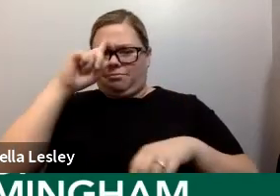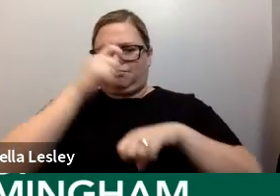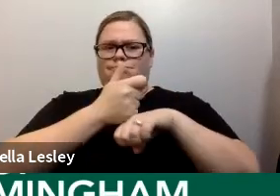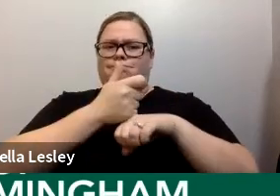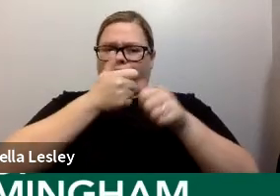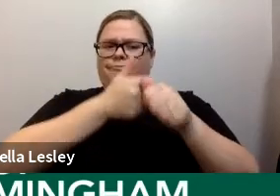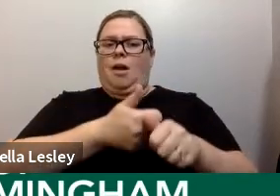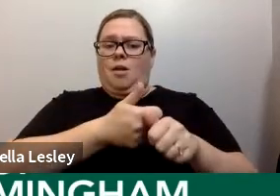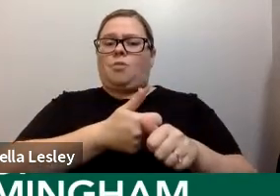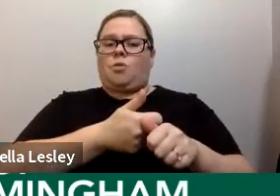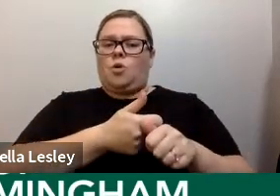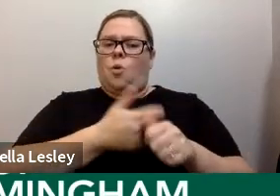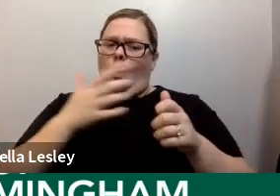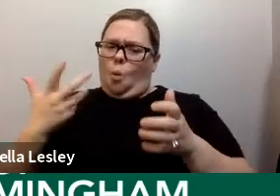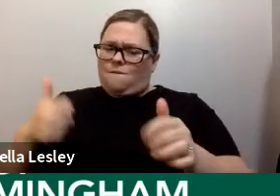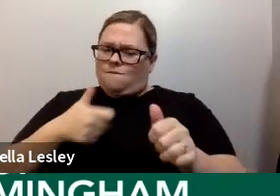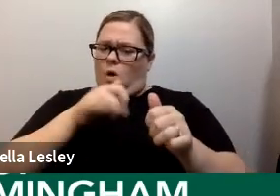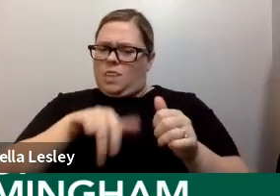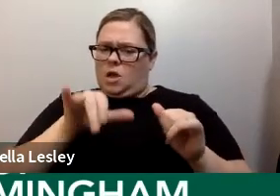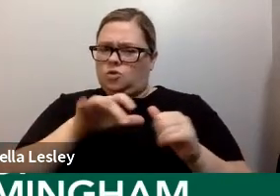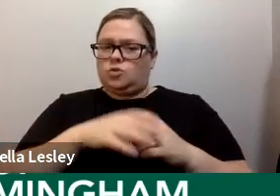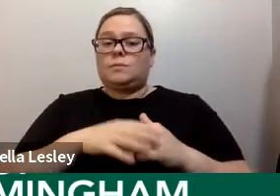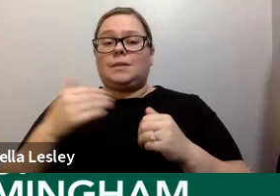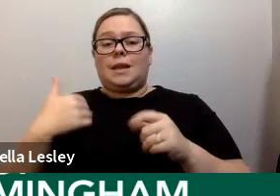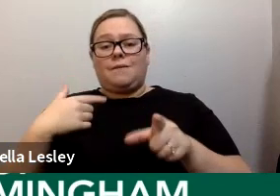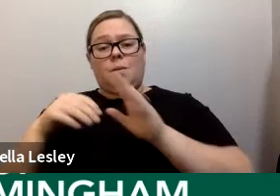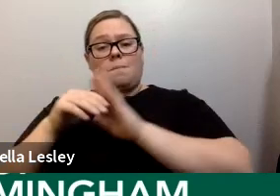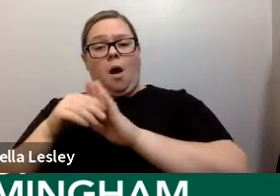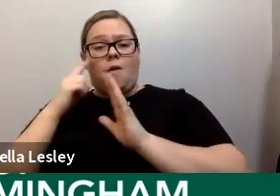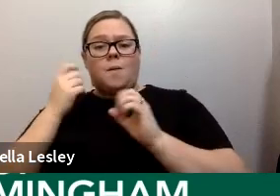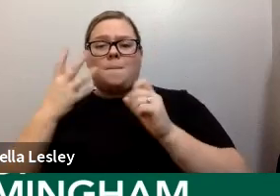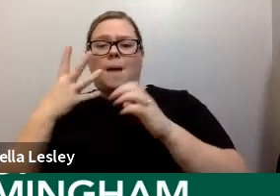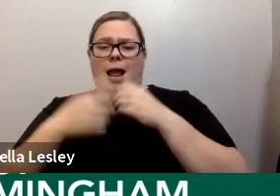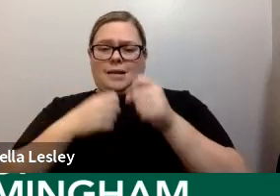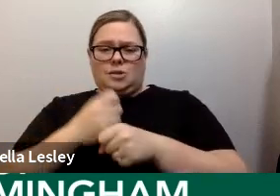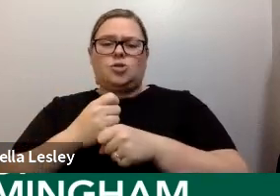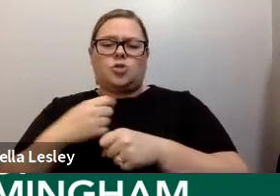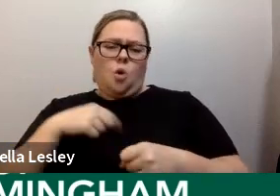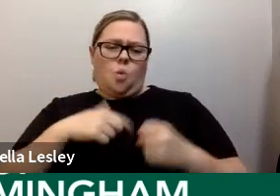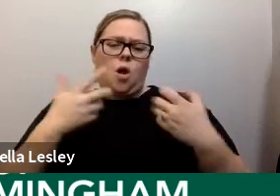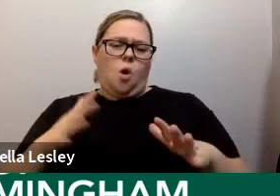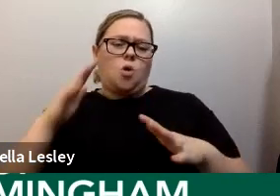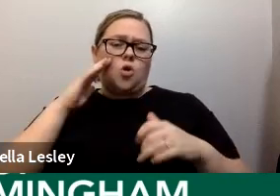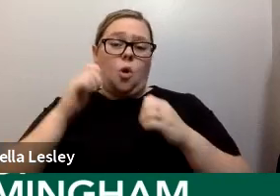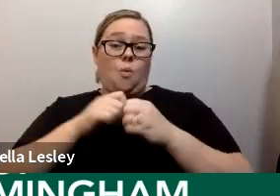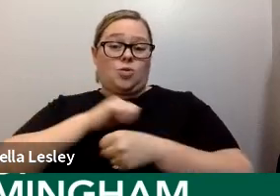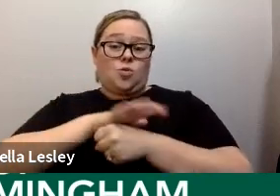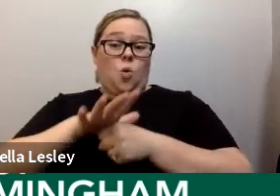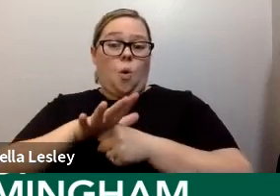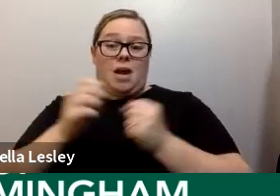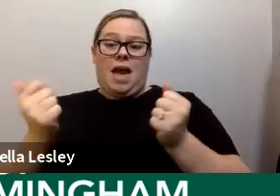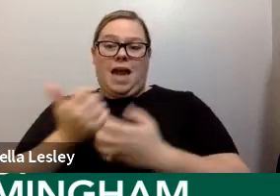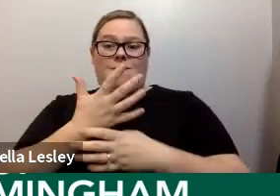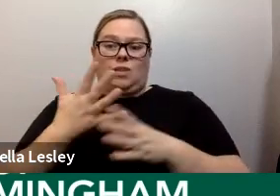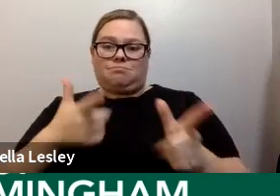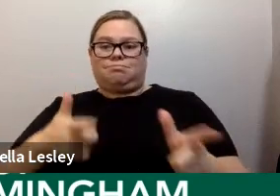well. And then finally, you know, we've had this model for a number of years now. So we kind of know that with the pandemic, everything's been accelerated from